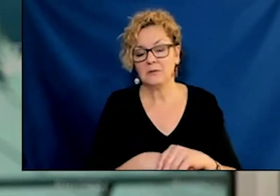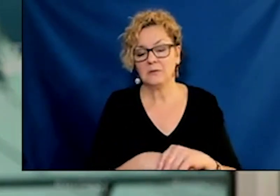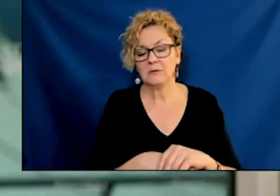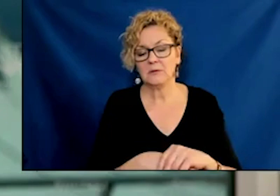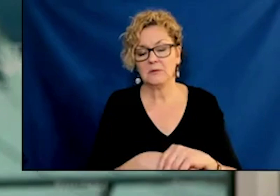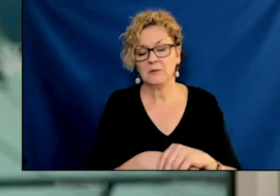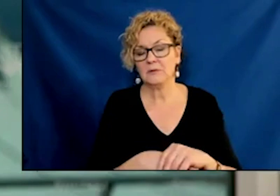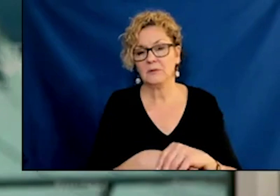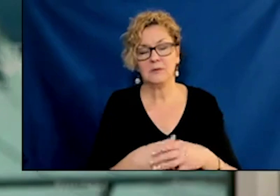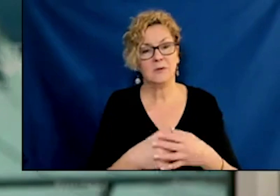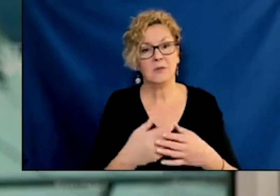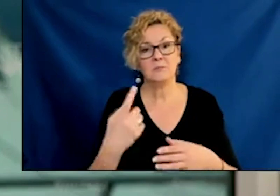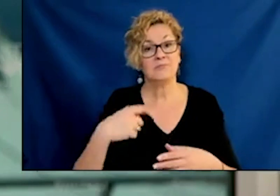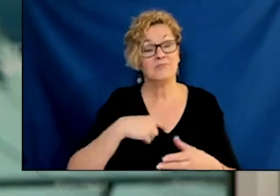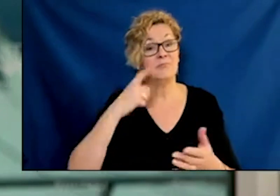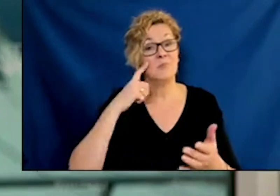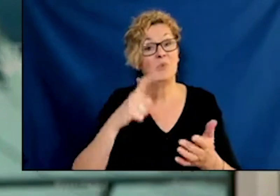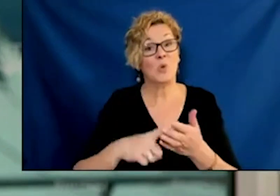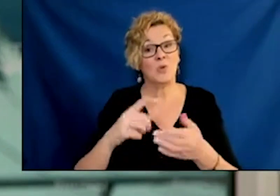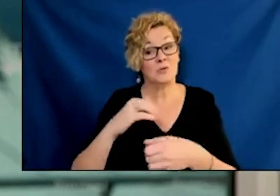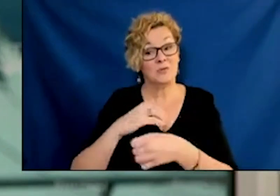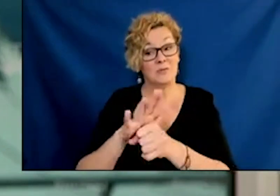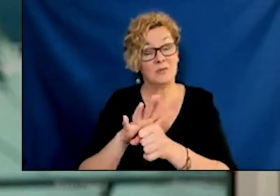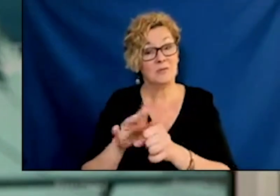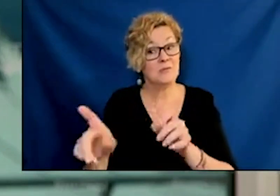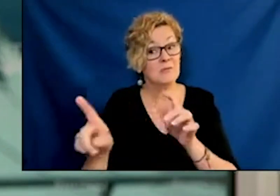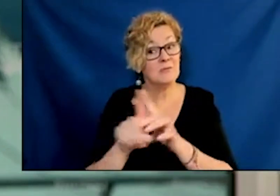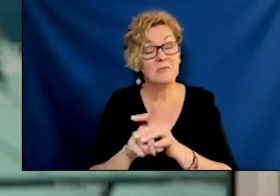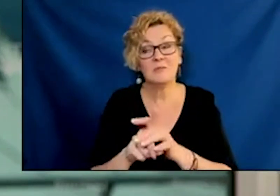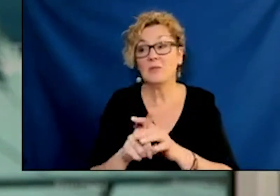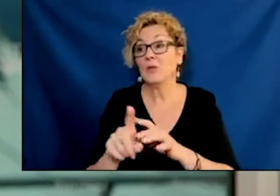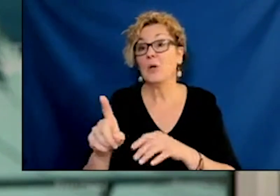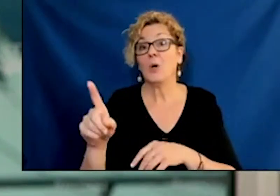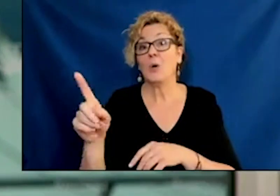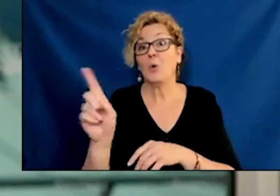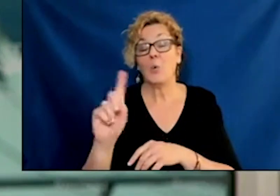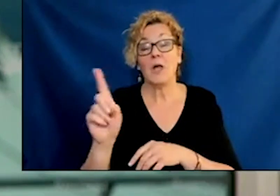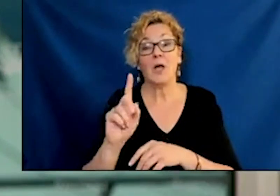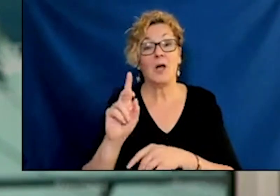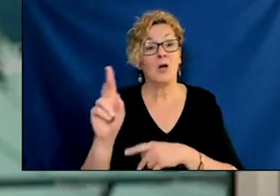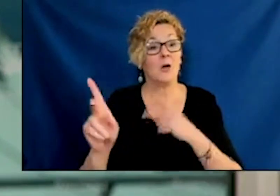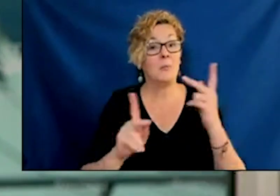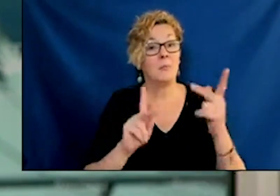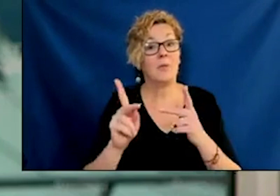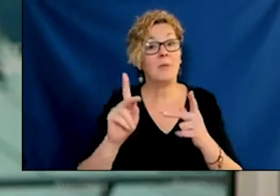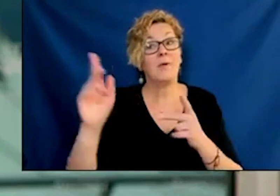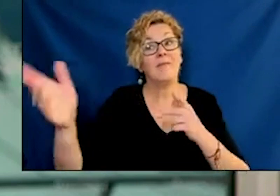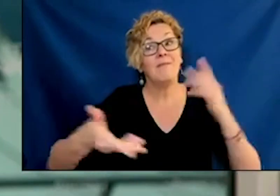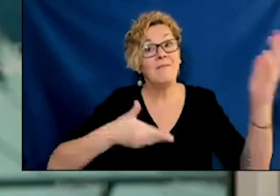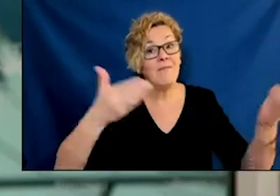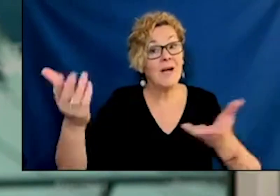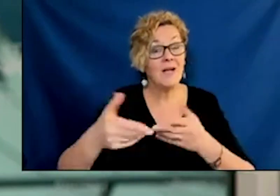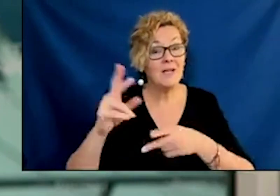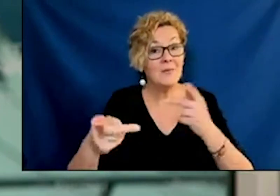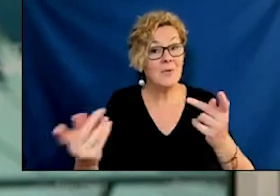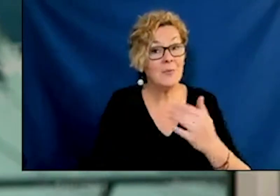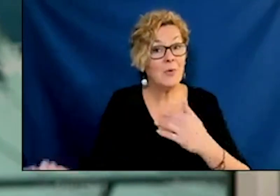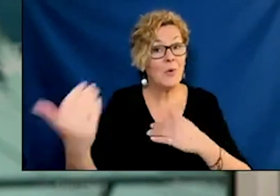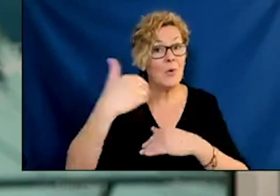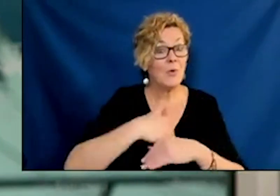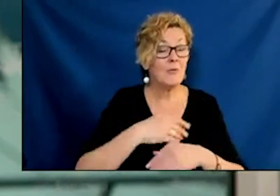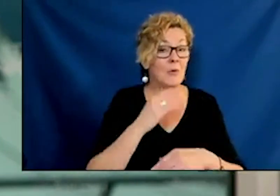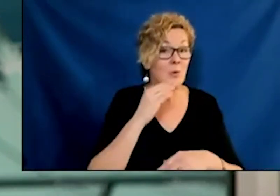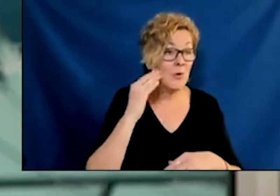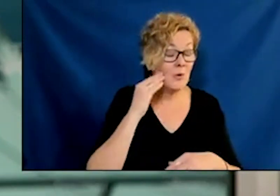see them when people have people over to their house. We see them when people are living in group accommodations. And so